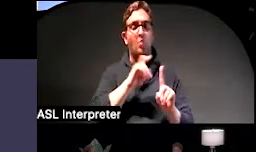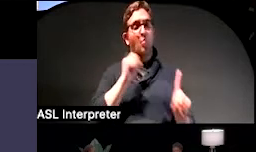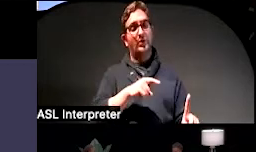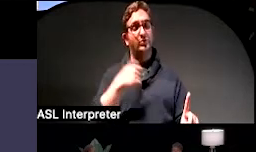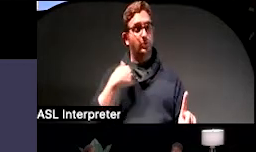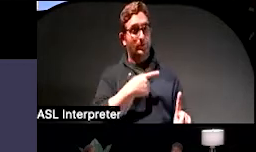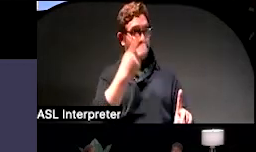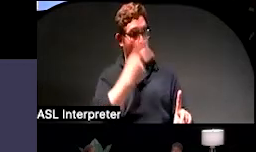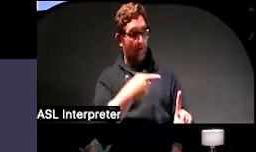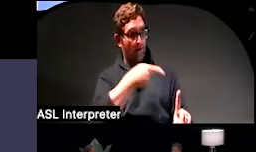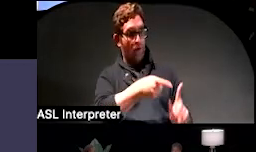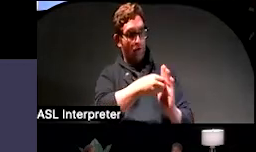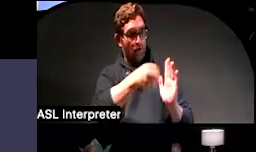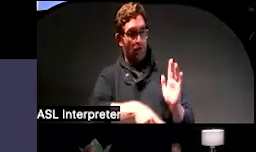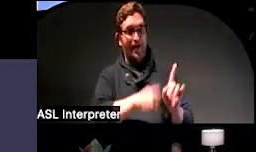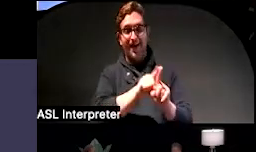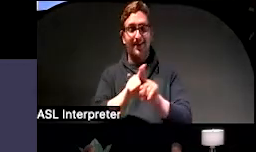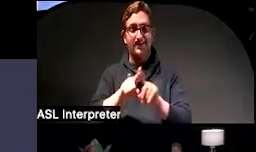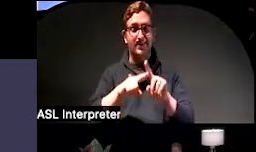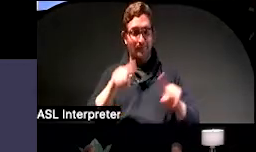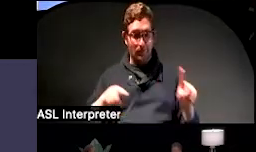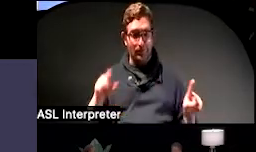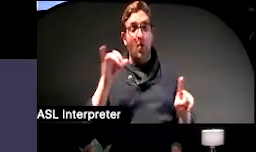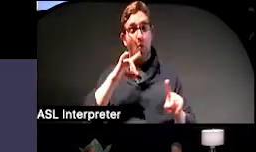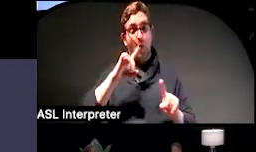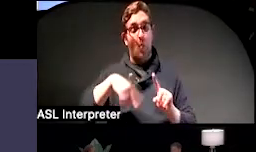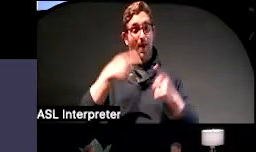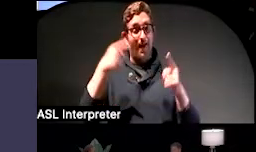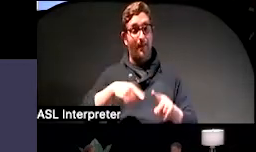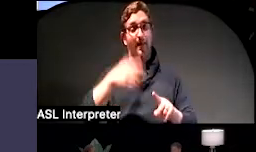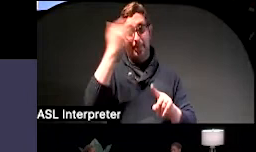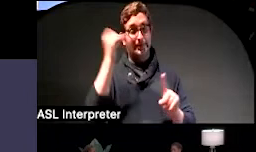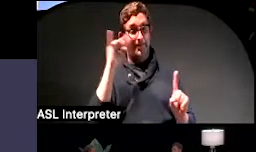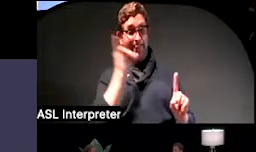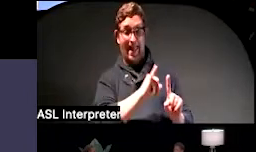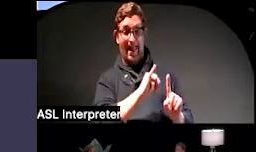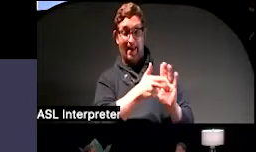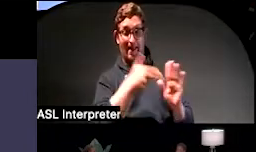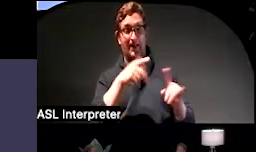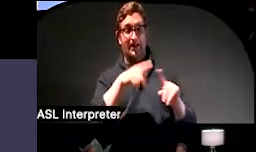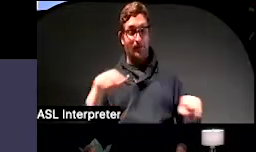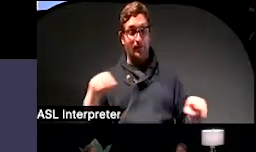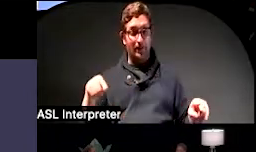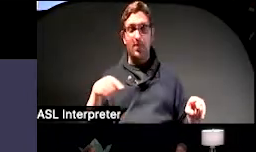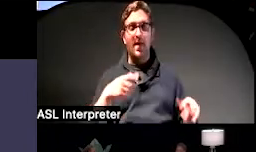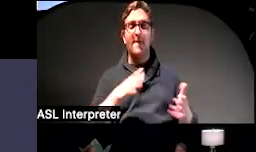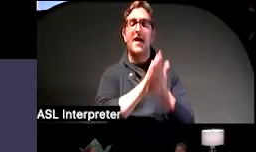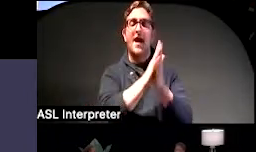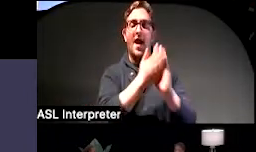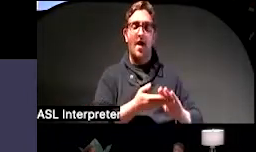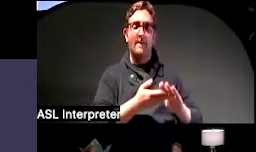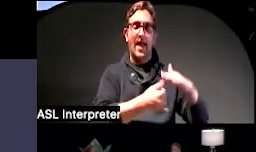as diverse, but what happens is because of that diversity, many of these students are isolated.